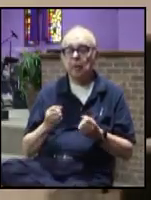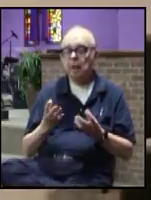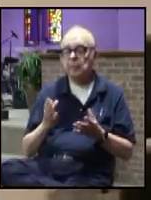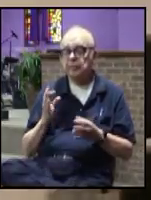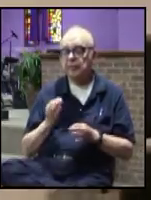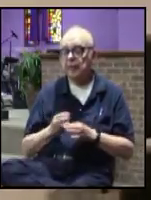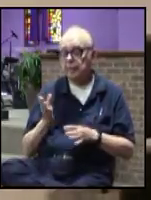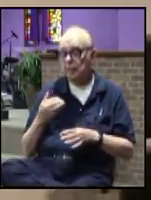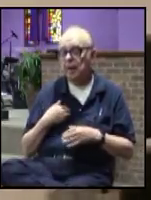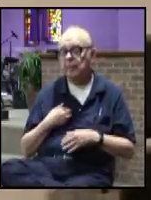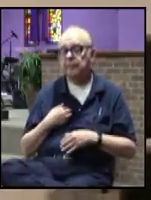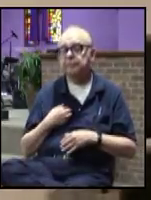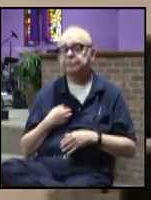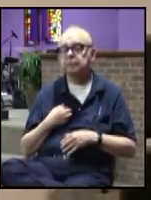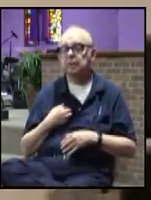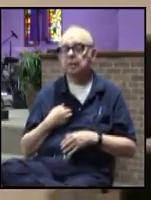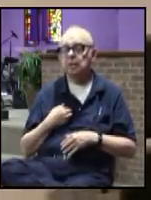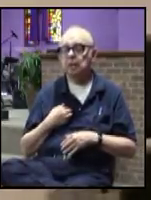faith you got.